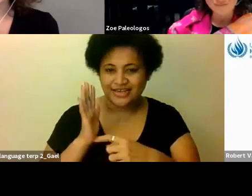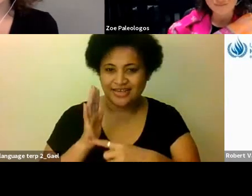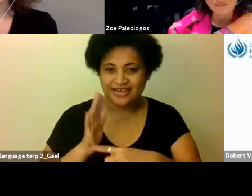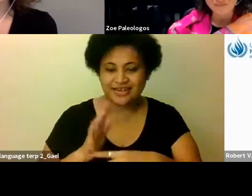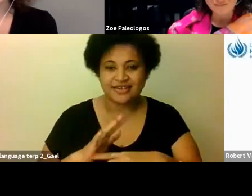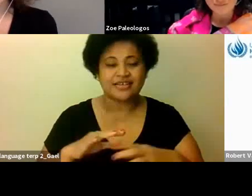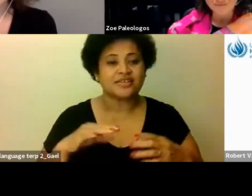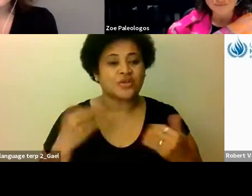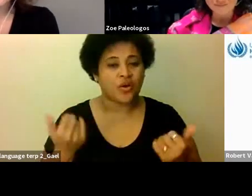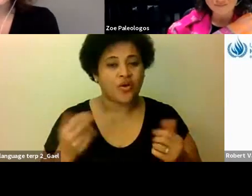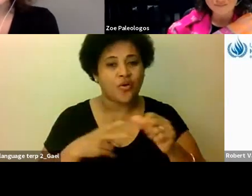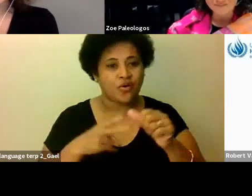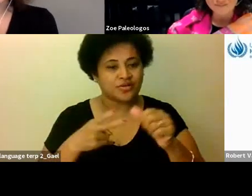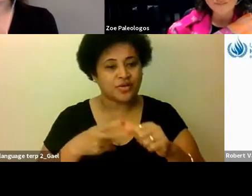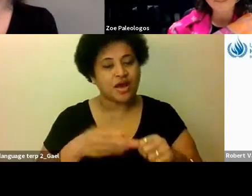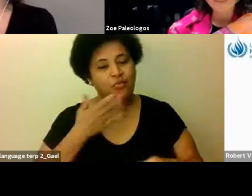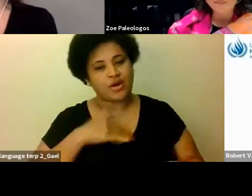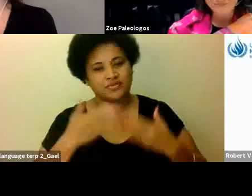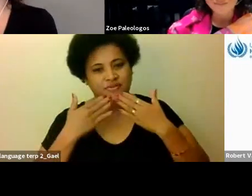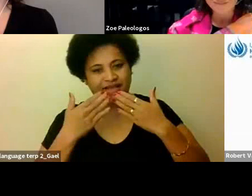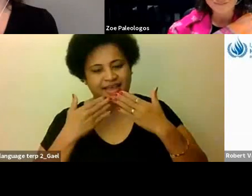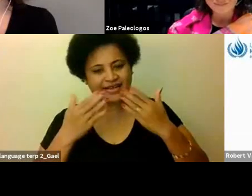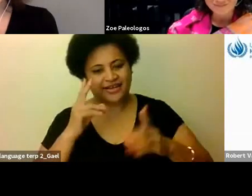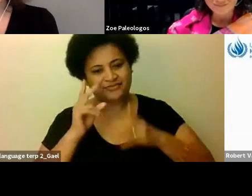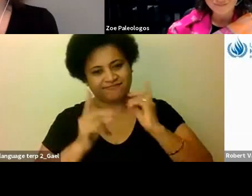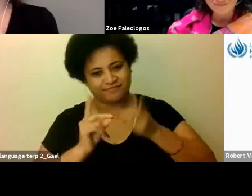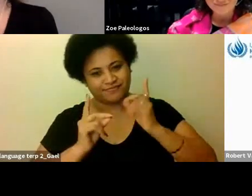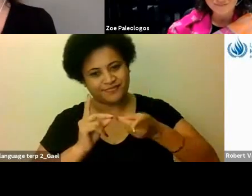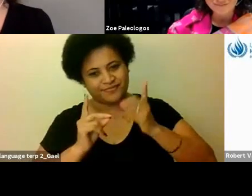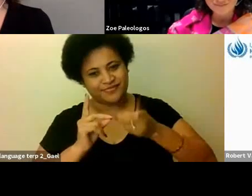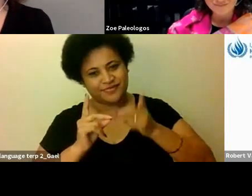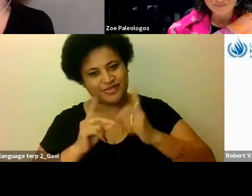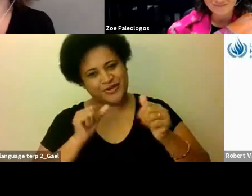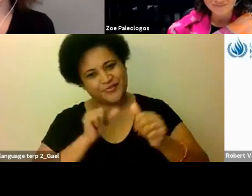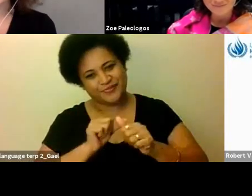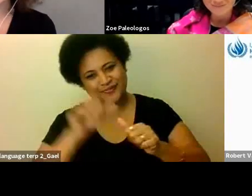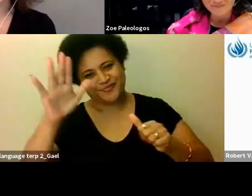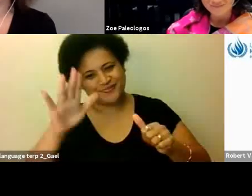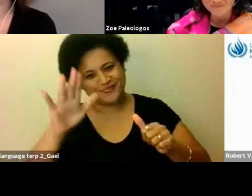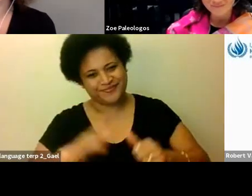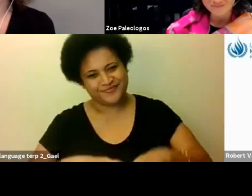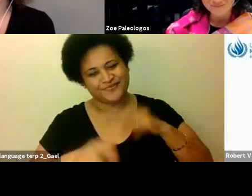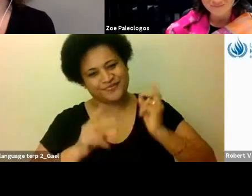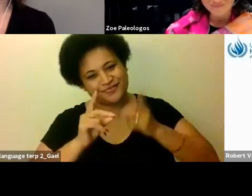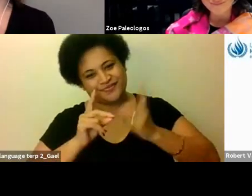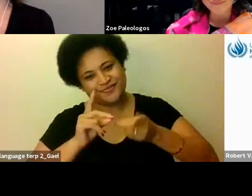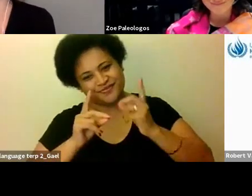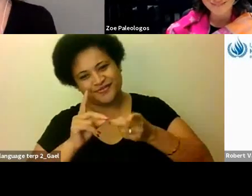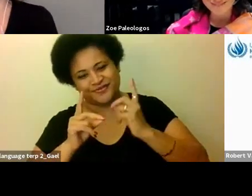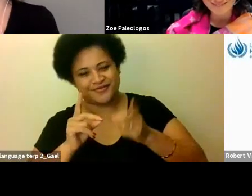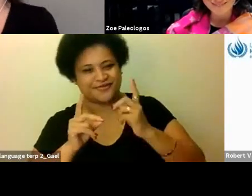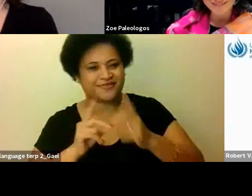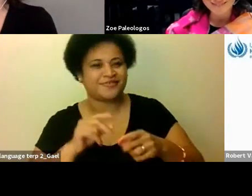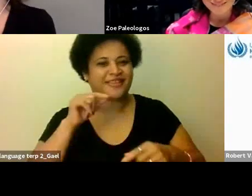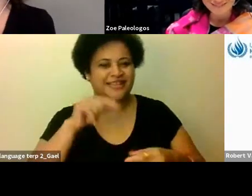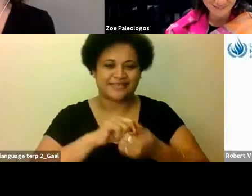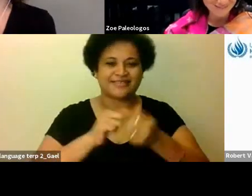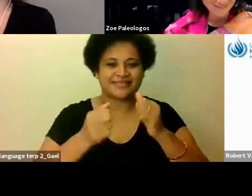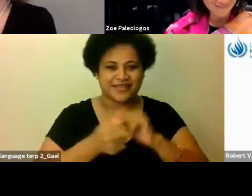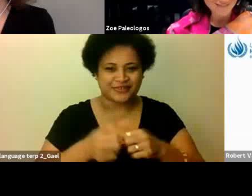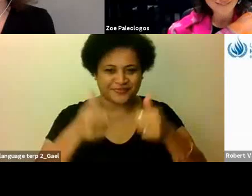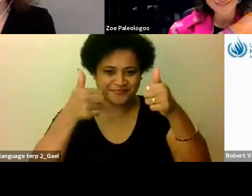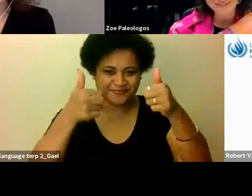to thank our sign interpreters for their excellent and dedicated work in this session. Thank you very much